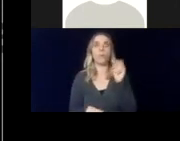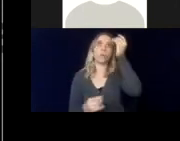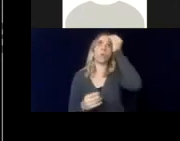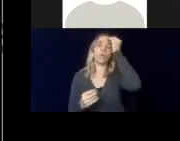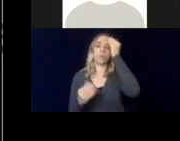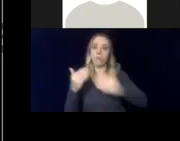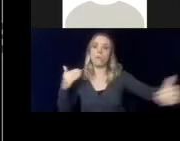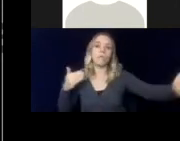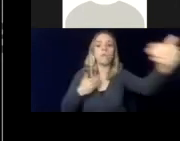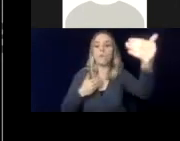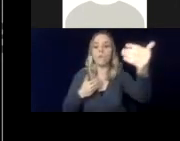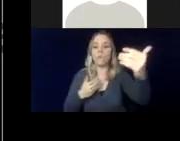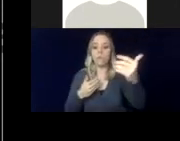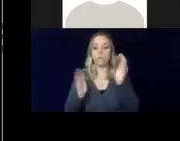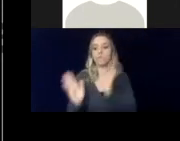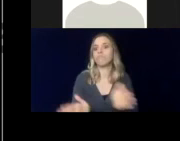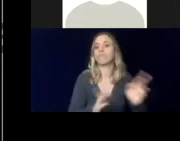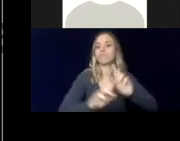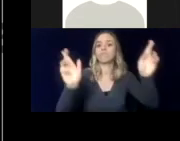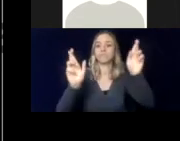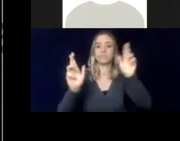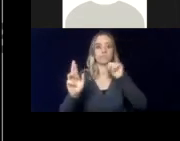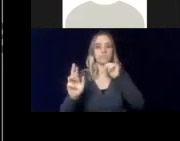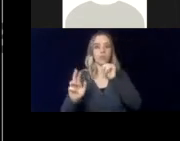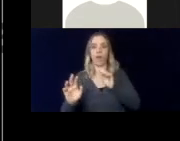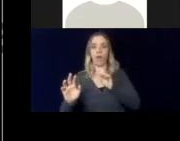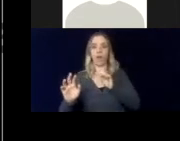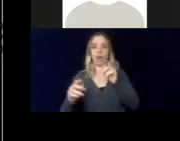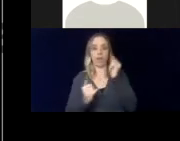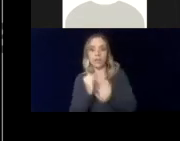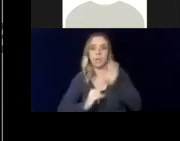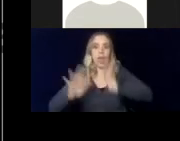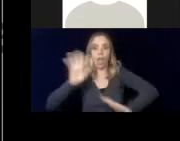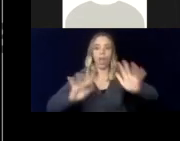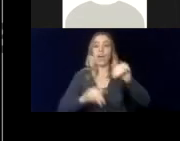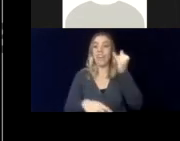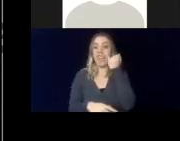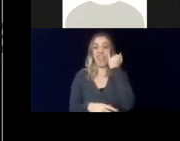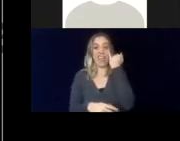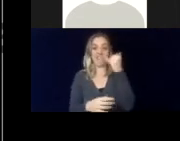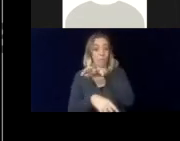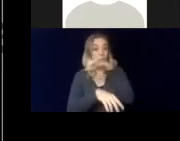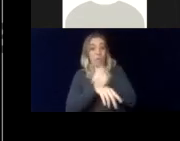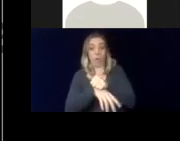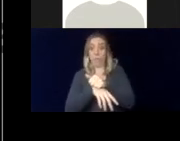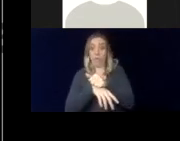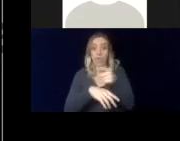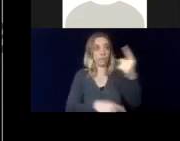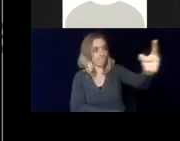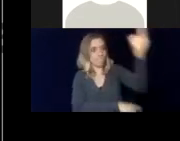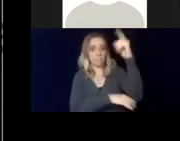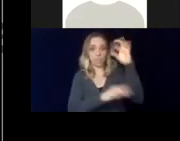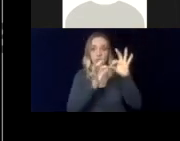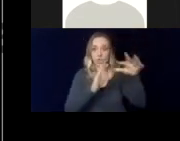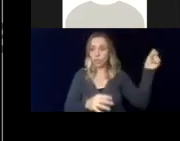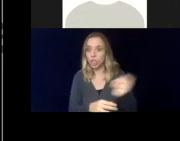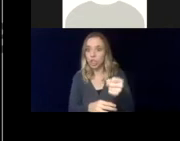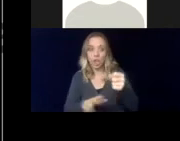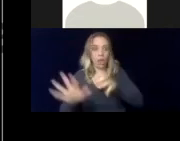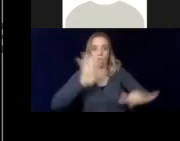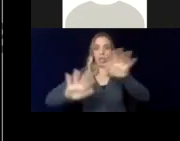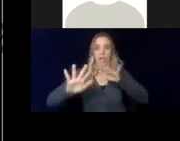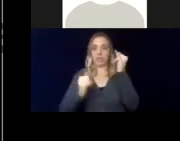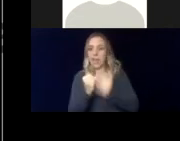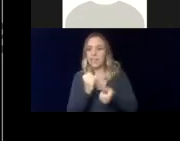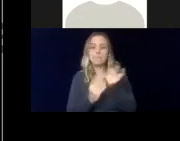reactive. Trying to quickly do a three-way video visit when at the time of the video visit appointment is